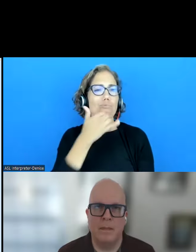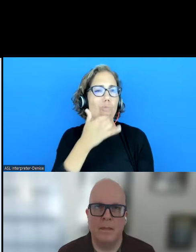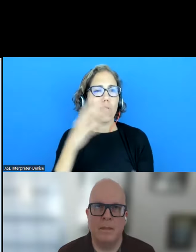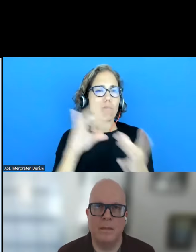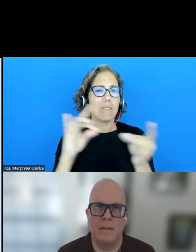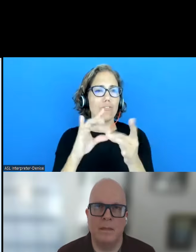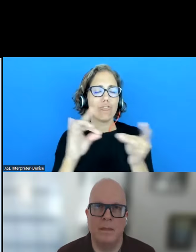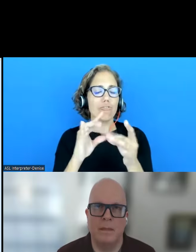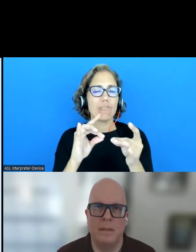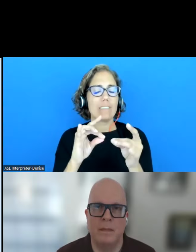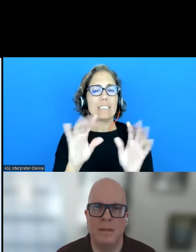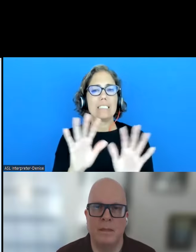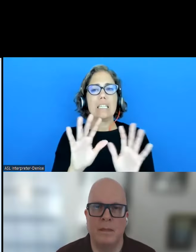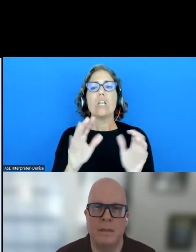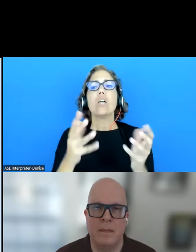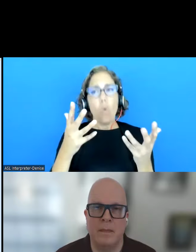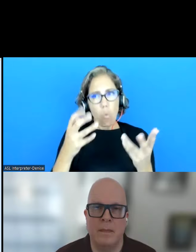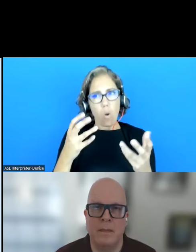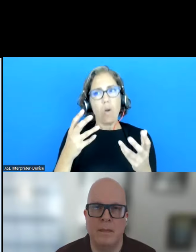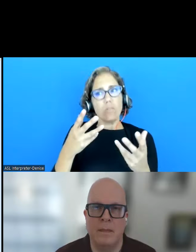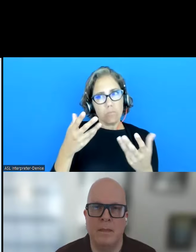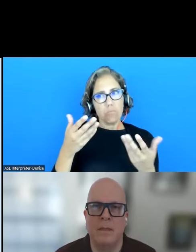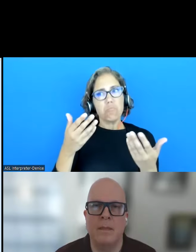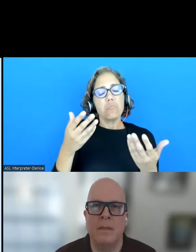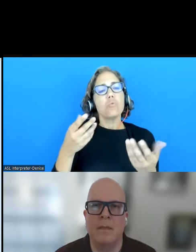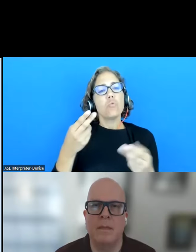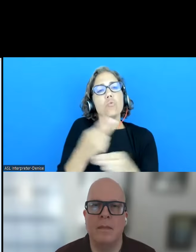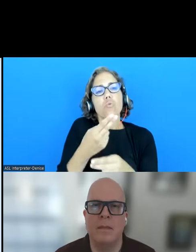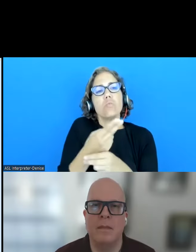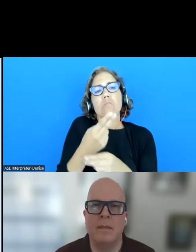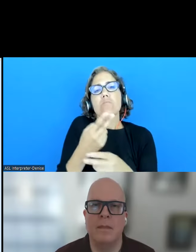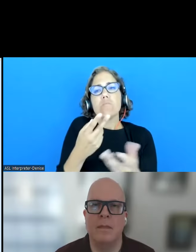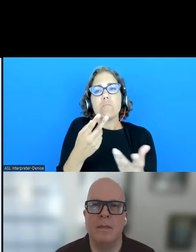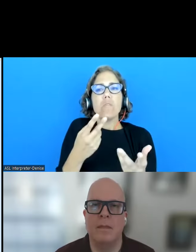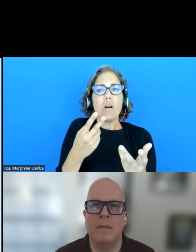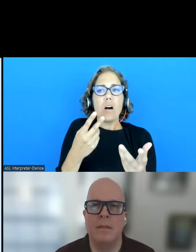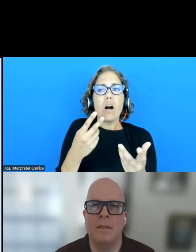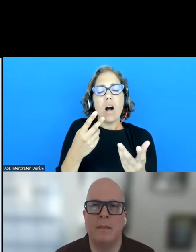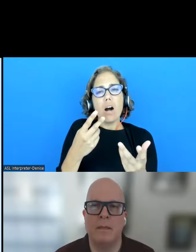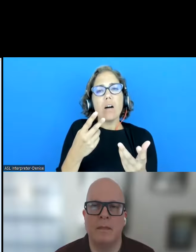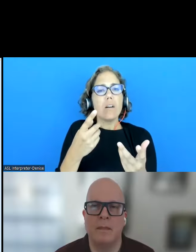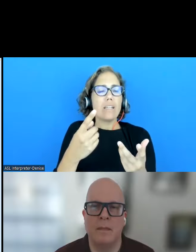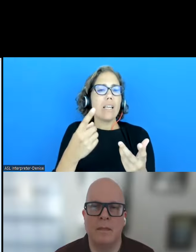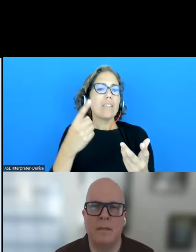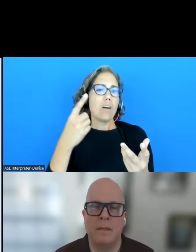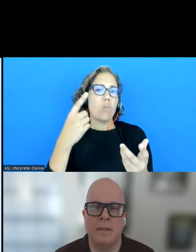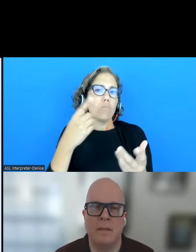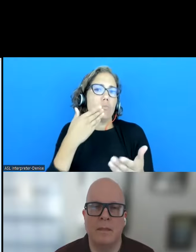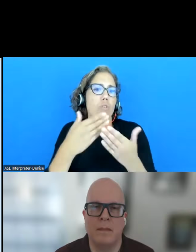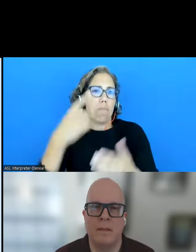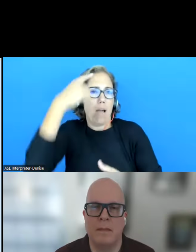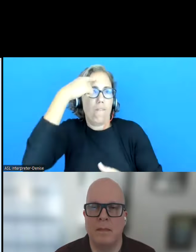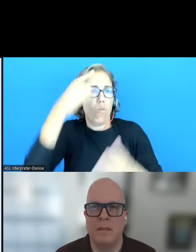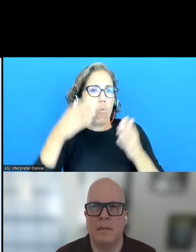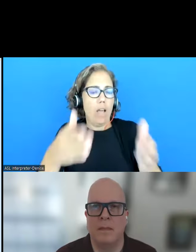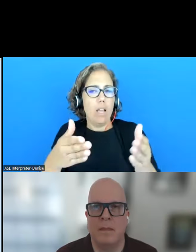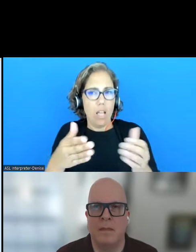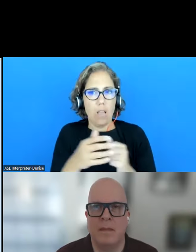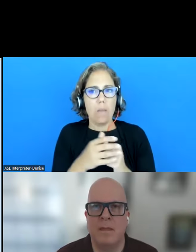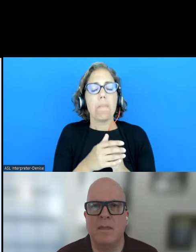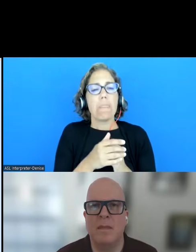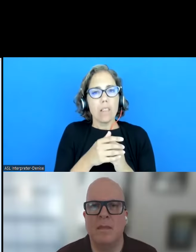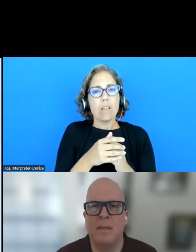But use the emoji in a mindful way is the right trajectory. In order to be able to understand